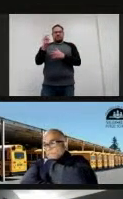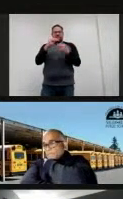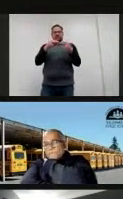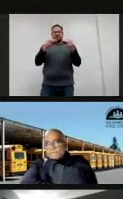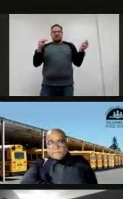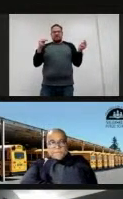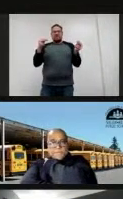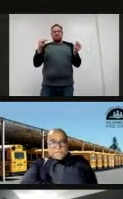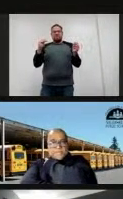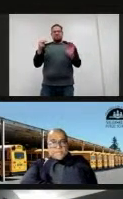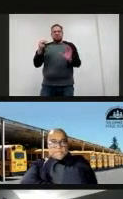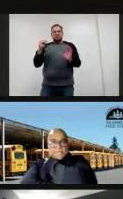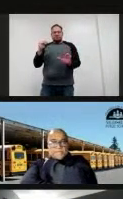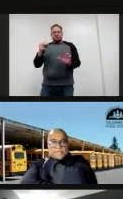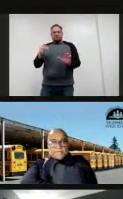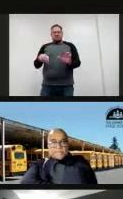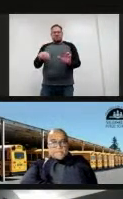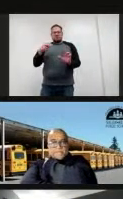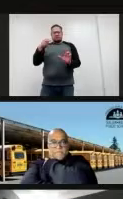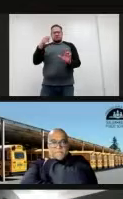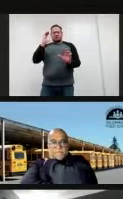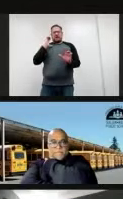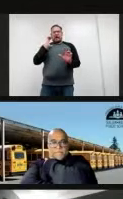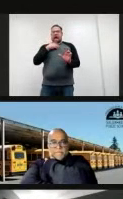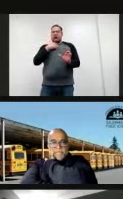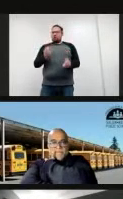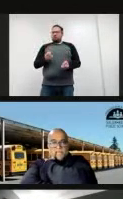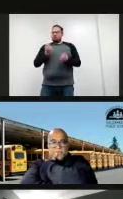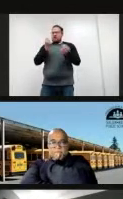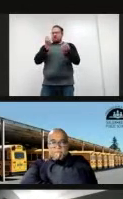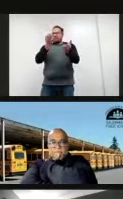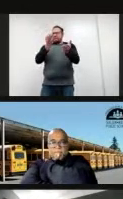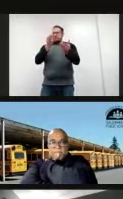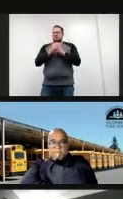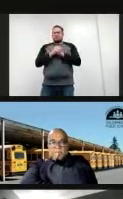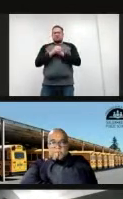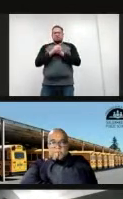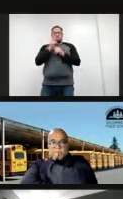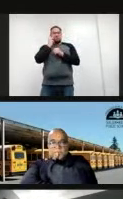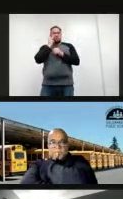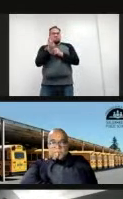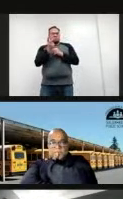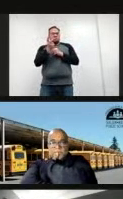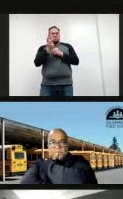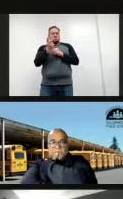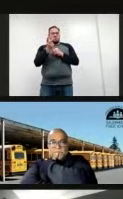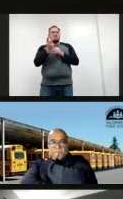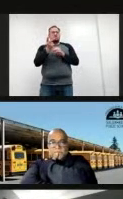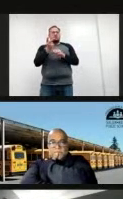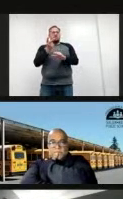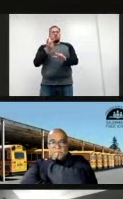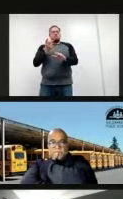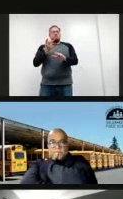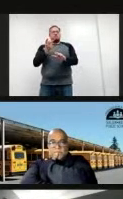is our recommendation. And you're gonna see that in the bottom. And while you're looking at that